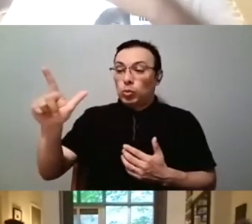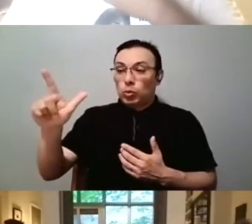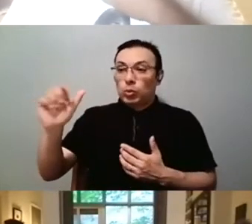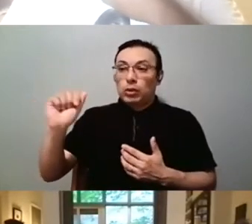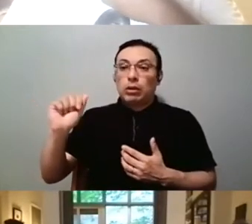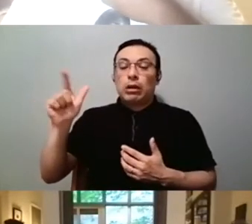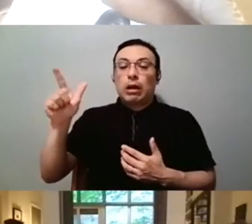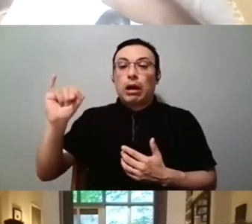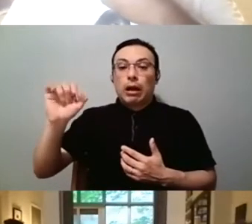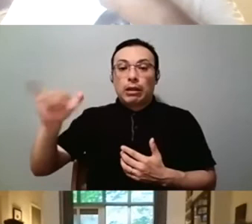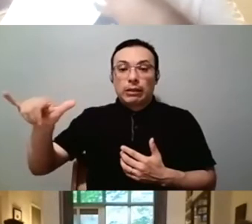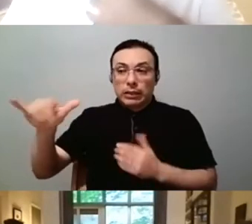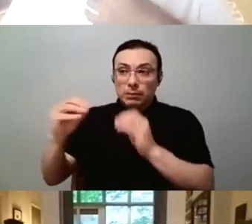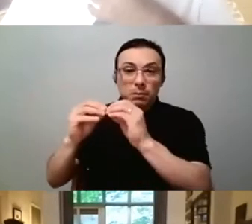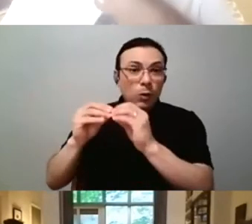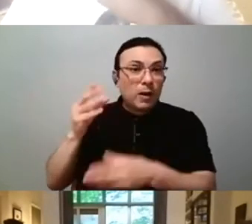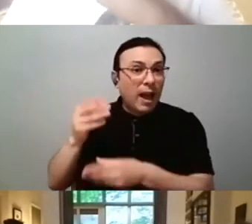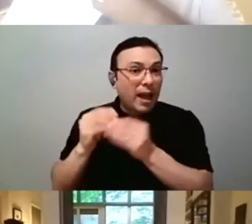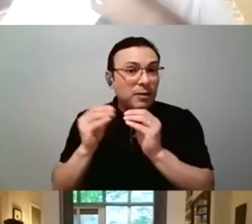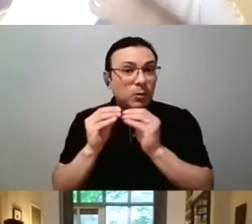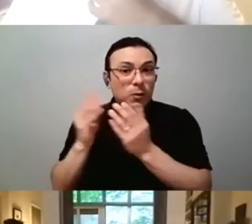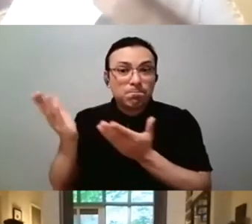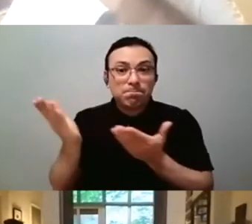It's beautifully said. Jill?